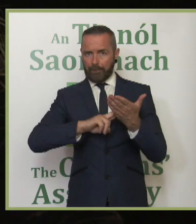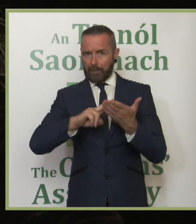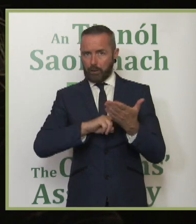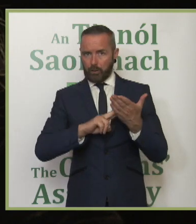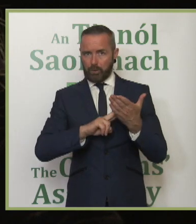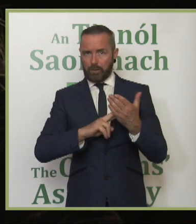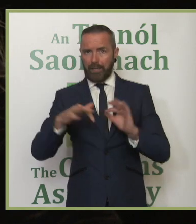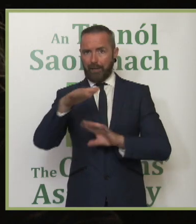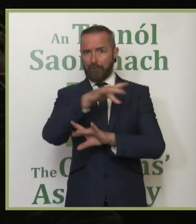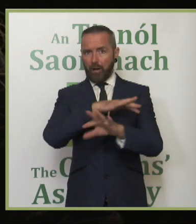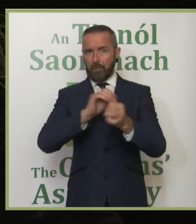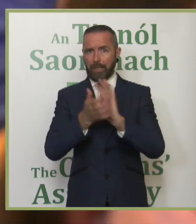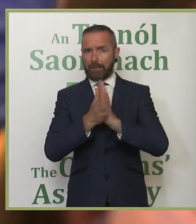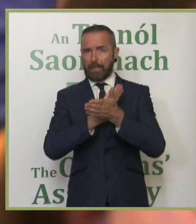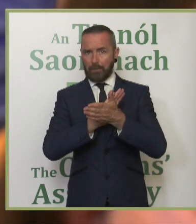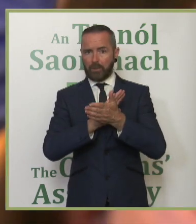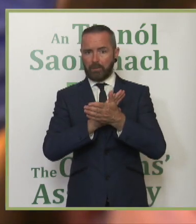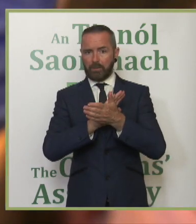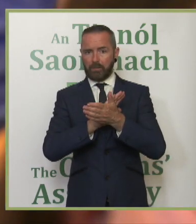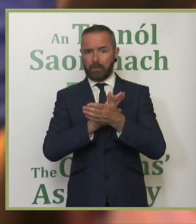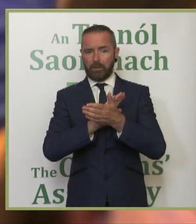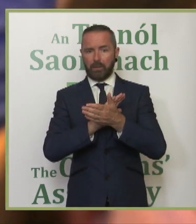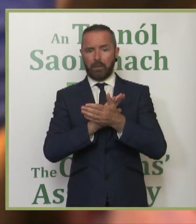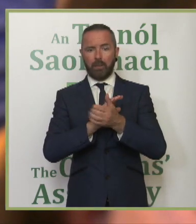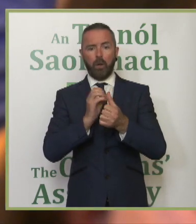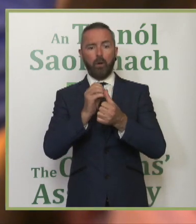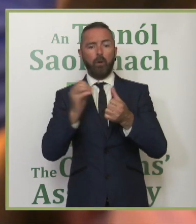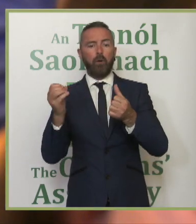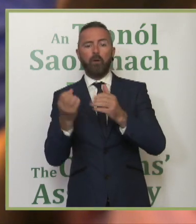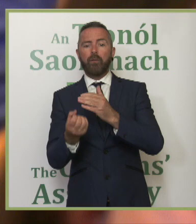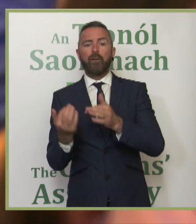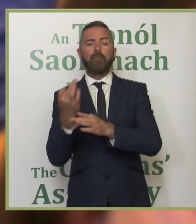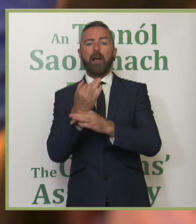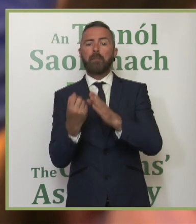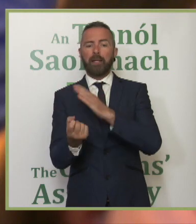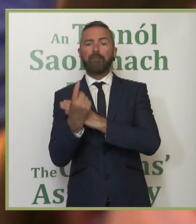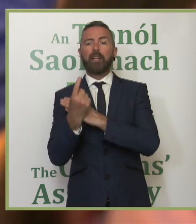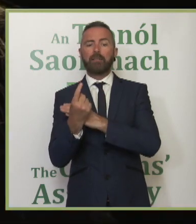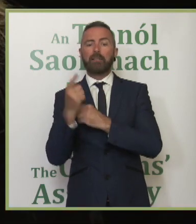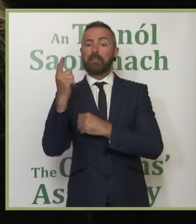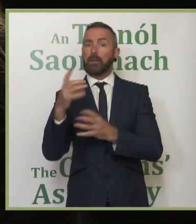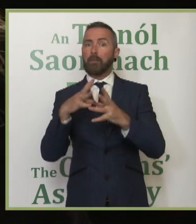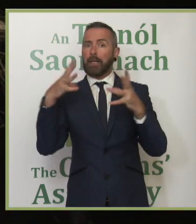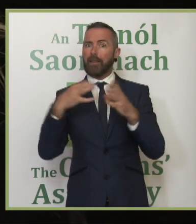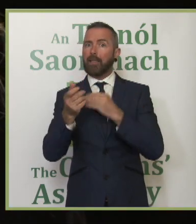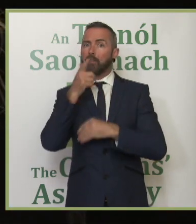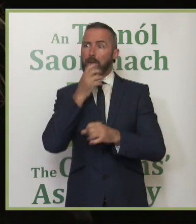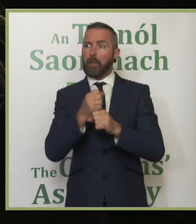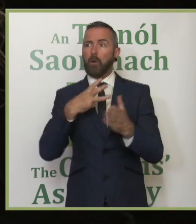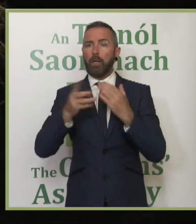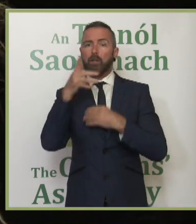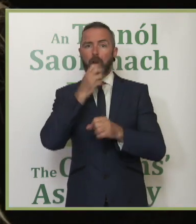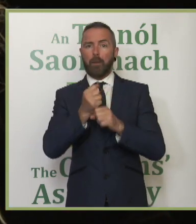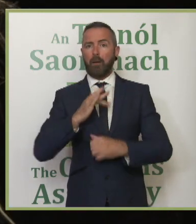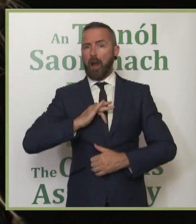environmental damage, adverse family events. And these are a big ticket item. When we're talking about harms, and I was glad